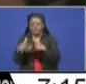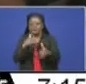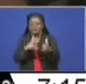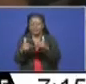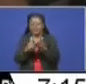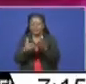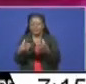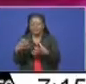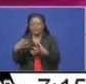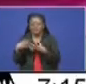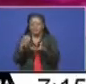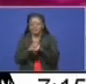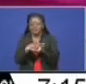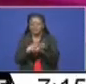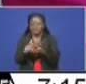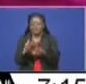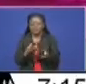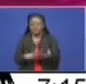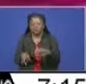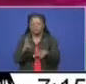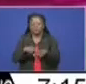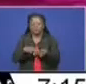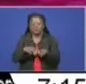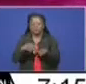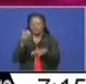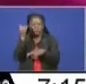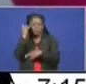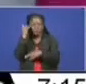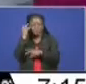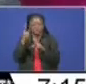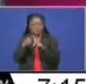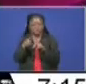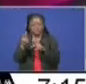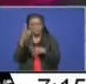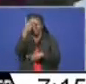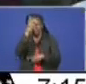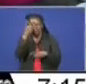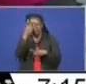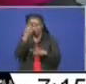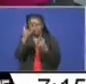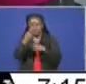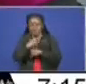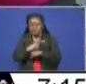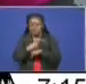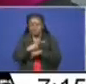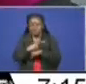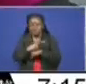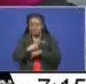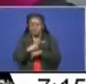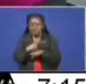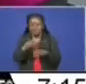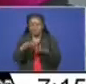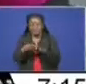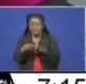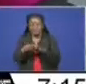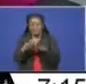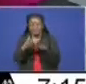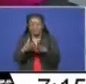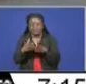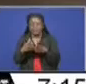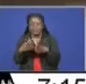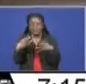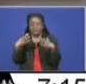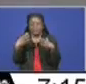raising awareness to the dreaded disease. Today, the bankers were pampered by Bahamas Technical and Vocational Institute students